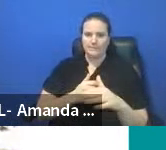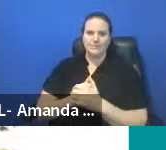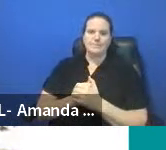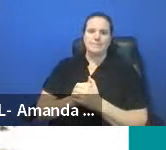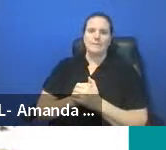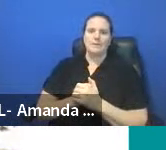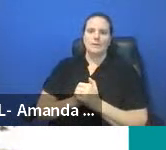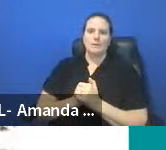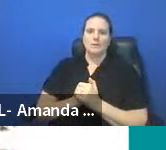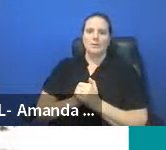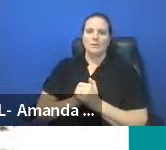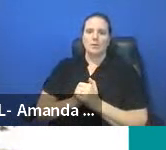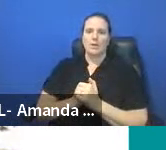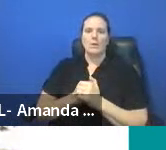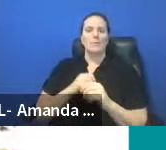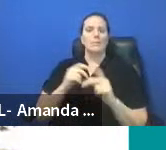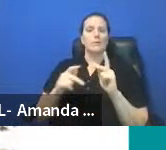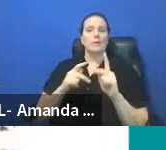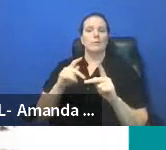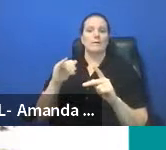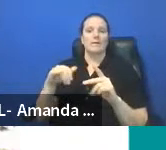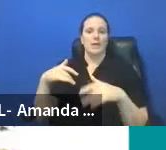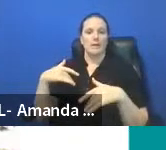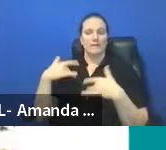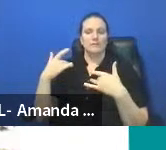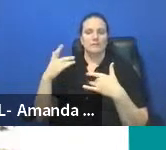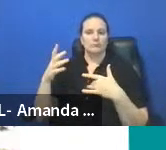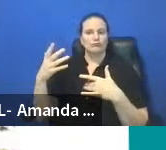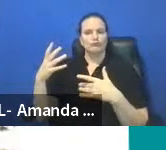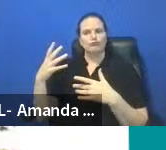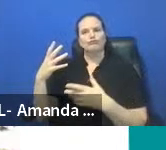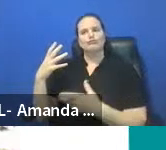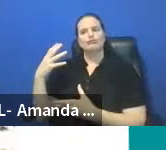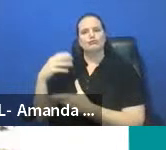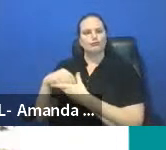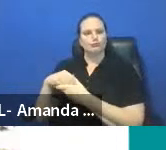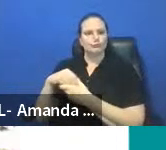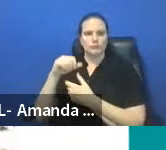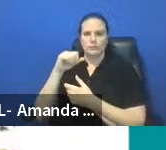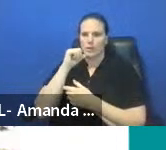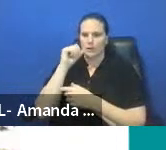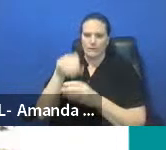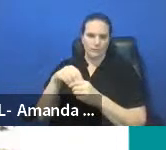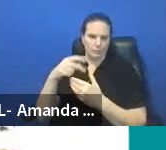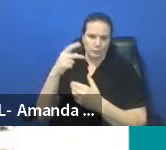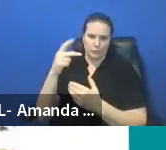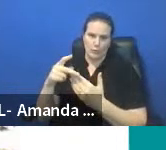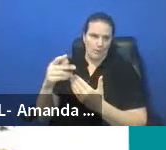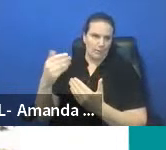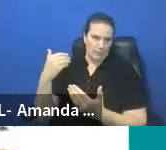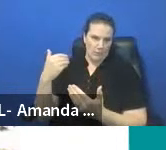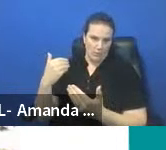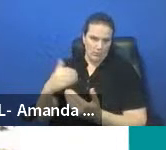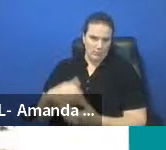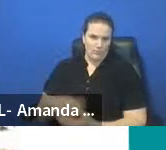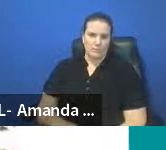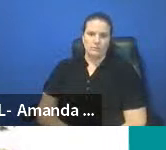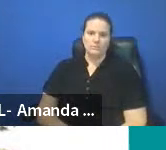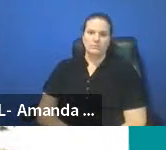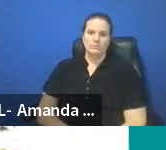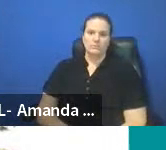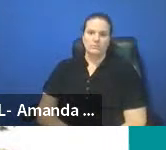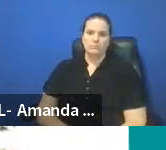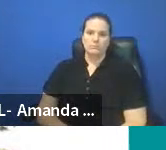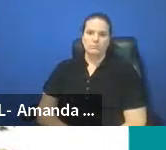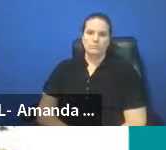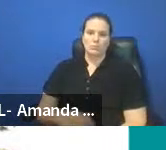people at these events tend to be folks who have not engaged with the program before. And so the fact that we were